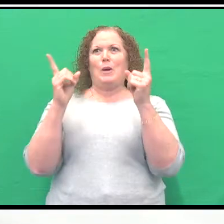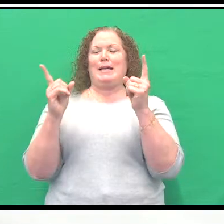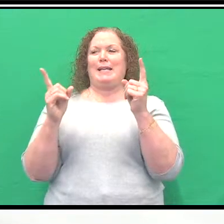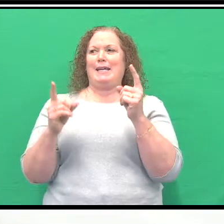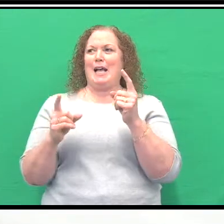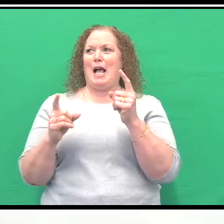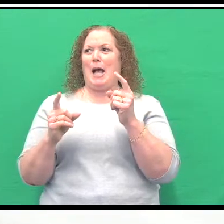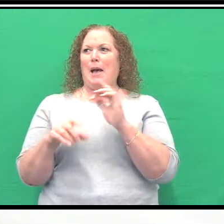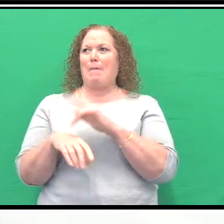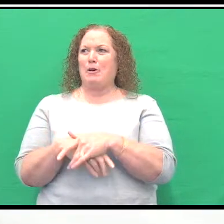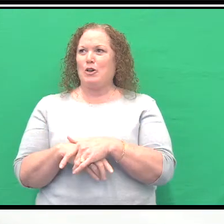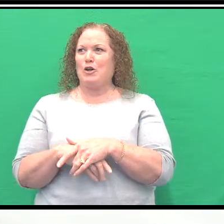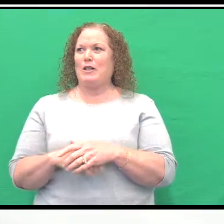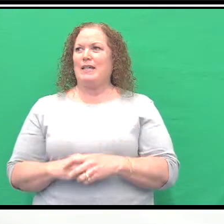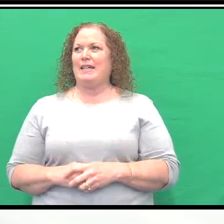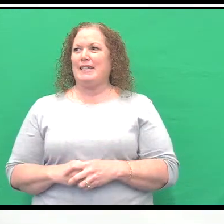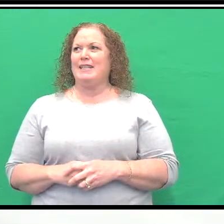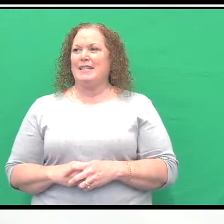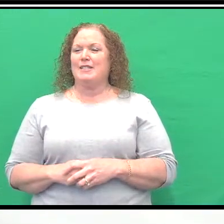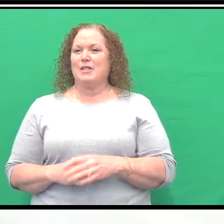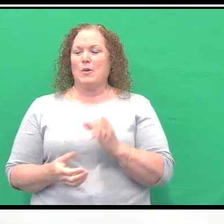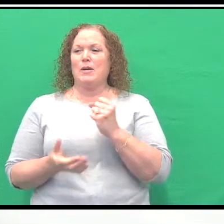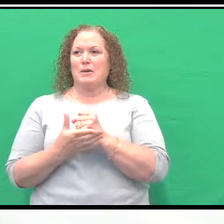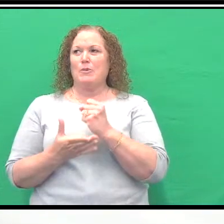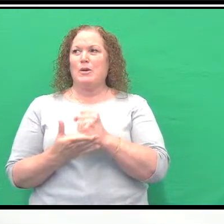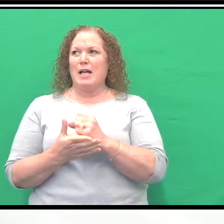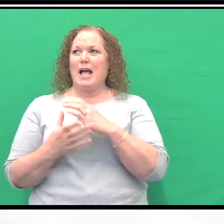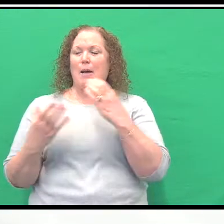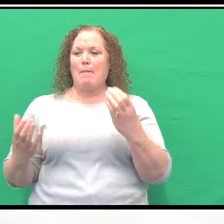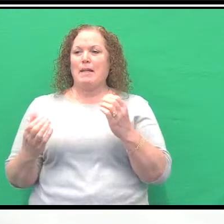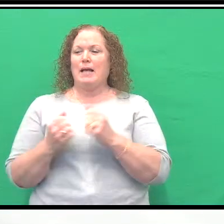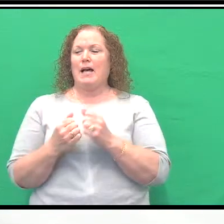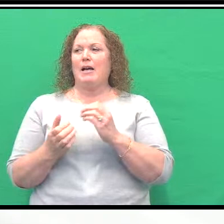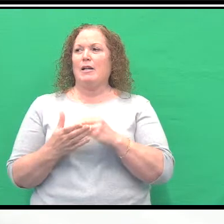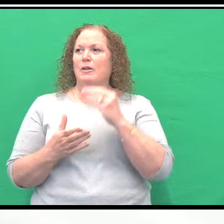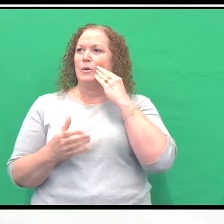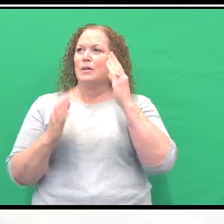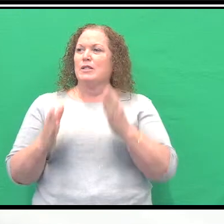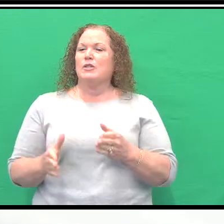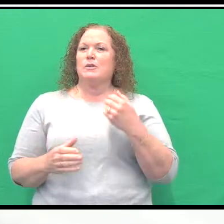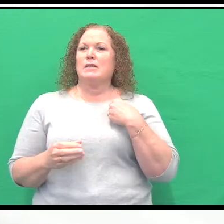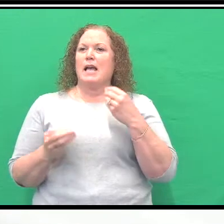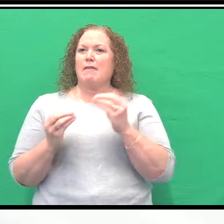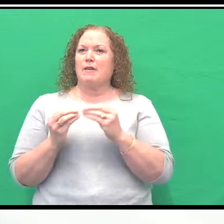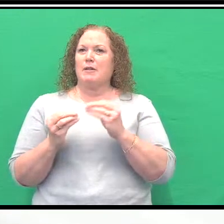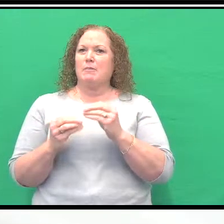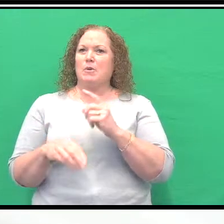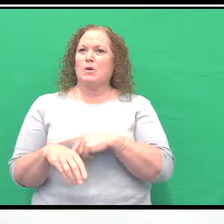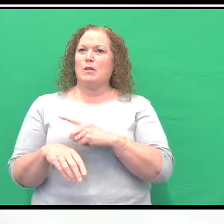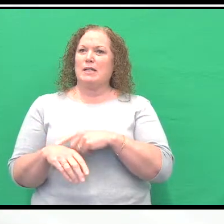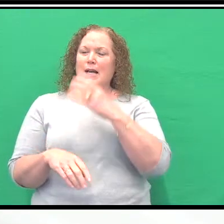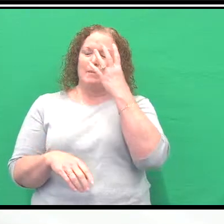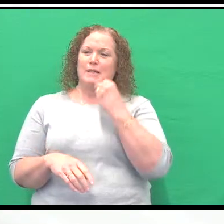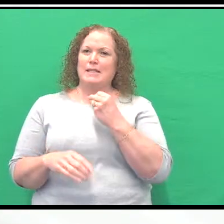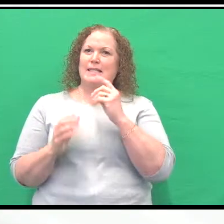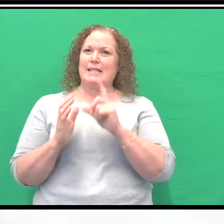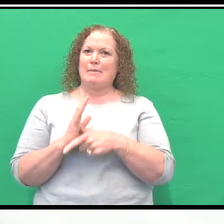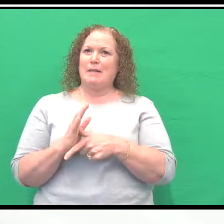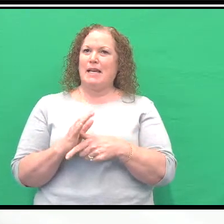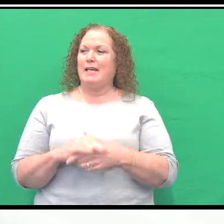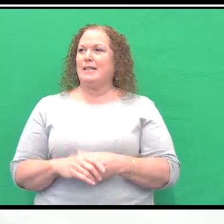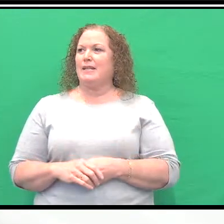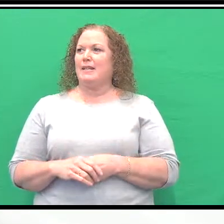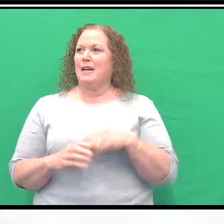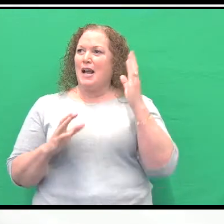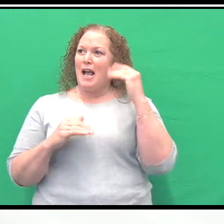period, so I think it helps a lot with students having more time to sleep in and such. So I think it's excellent. Thank you. Hopefully it works out